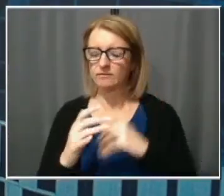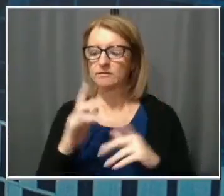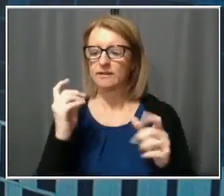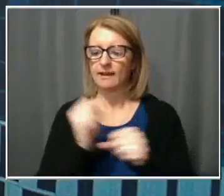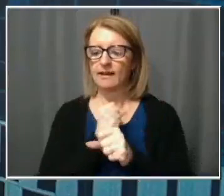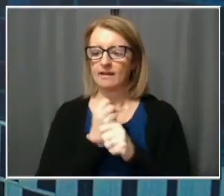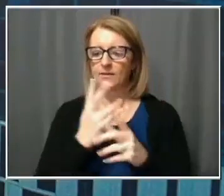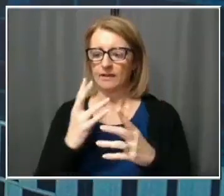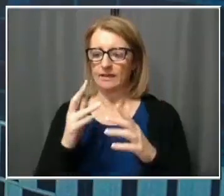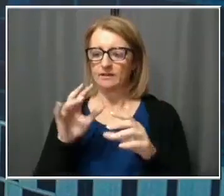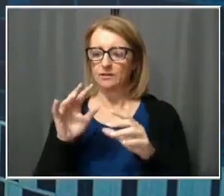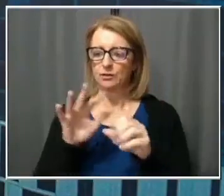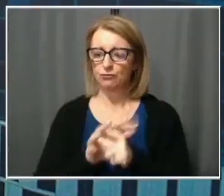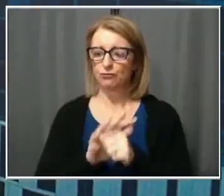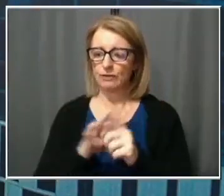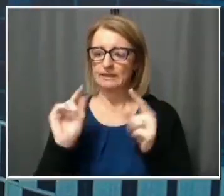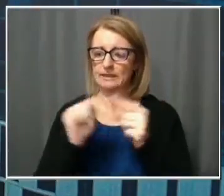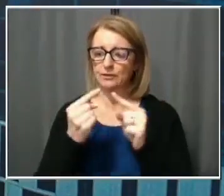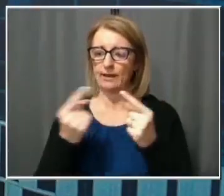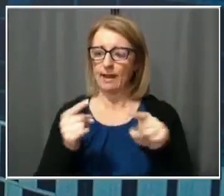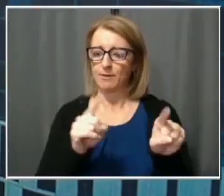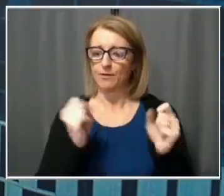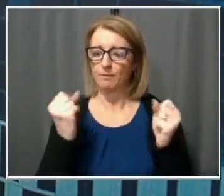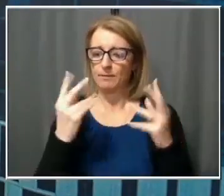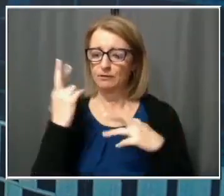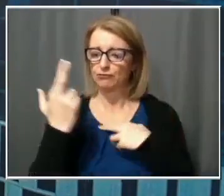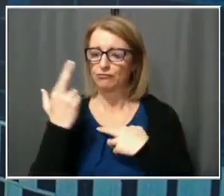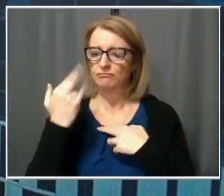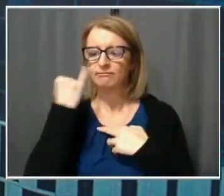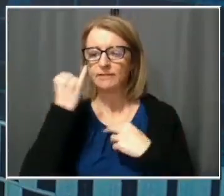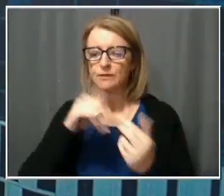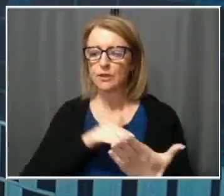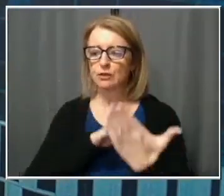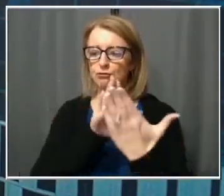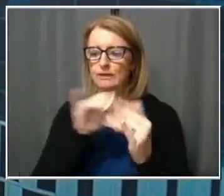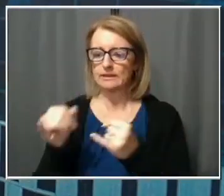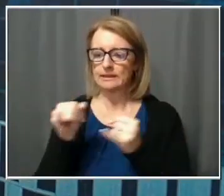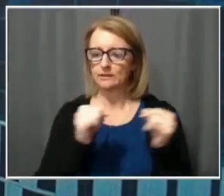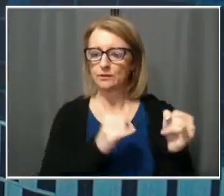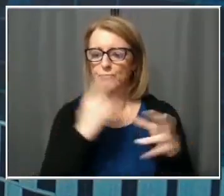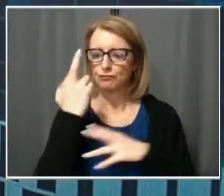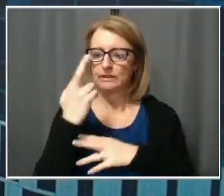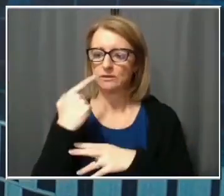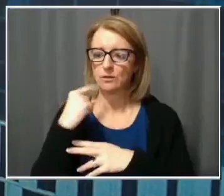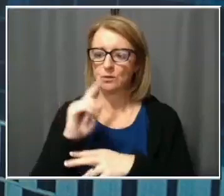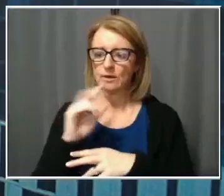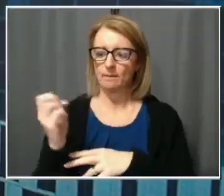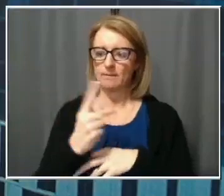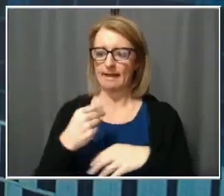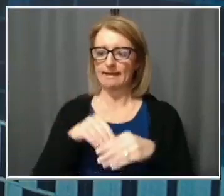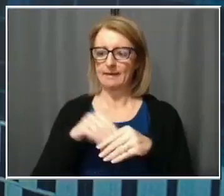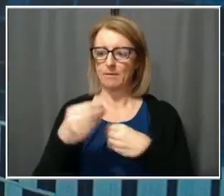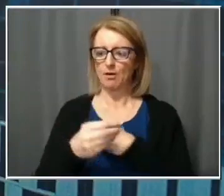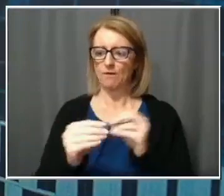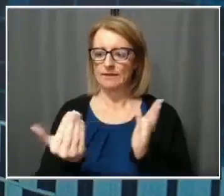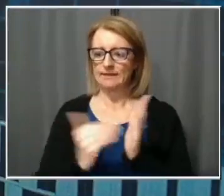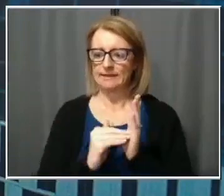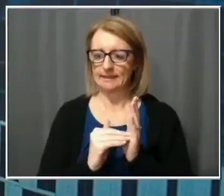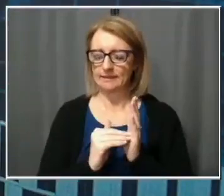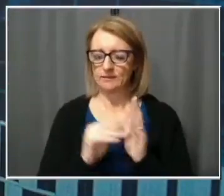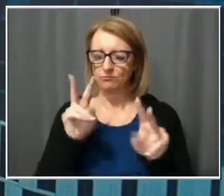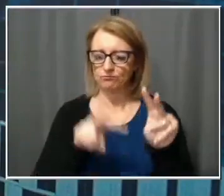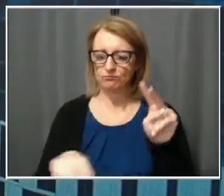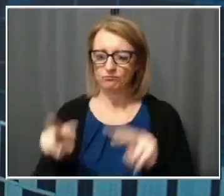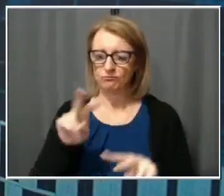injuries happen for a variety of reasons, and unless we address each one of those individual reasons, you're going to end up back in my office again. So that's looking at